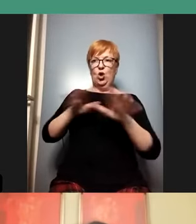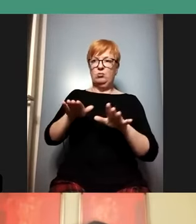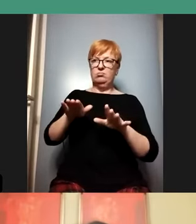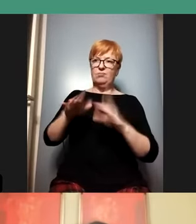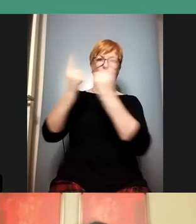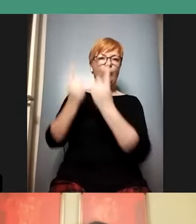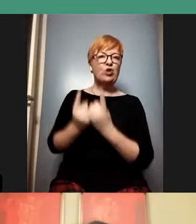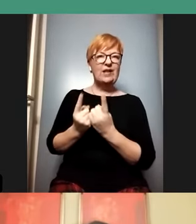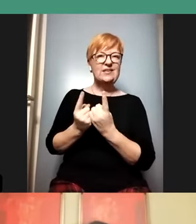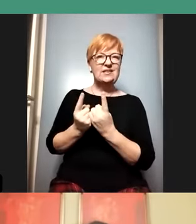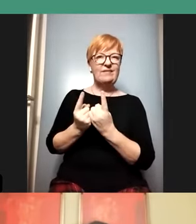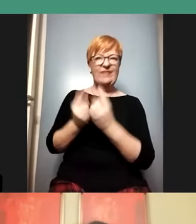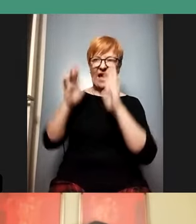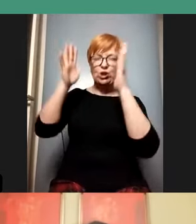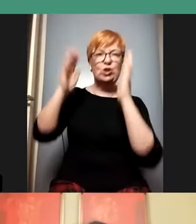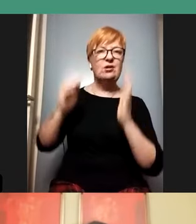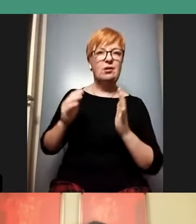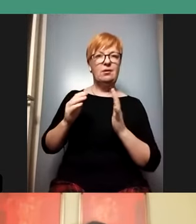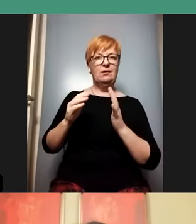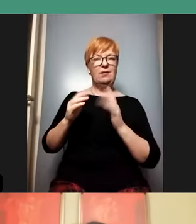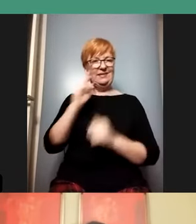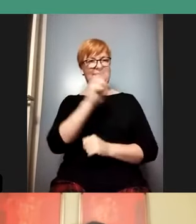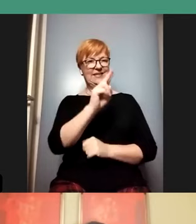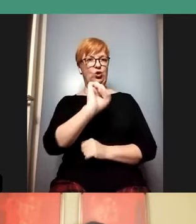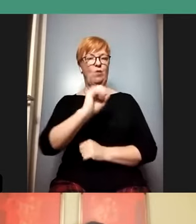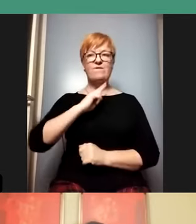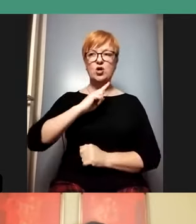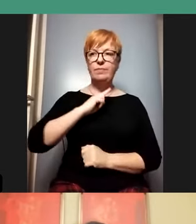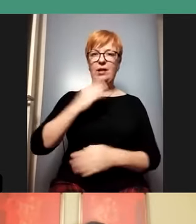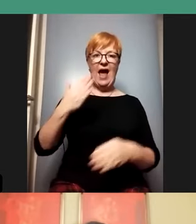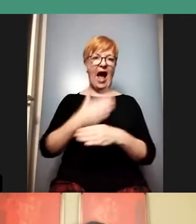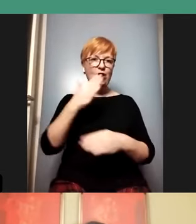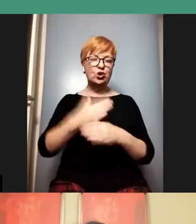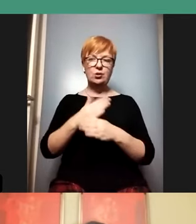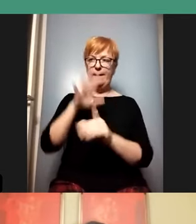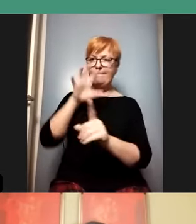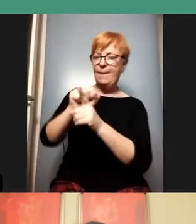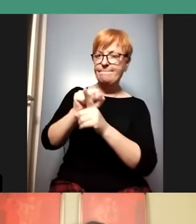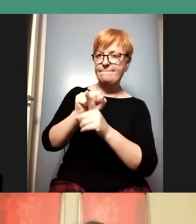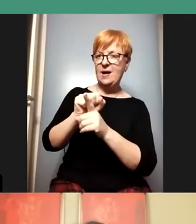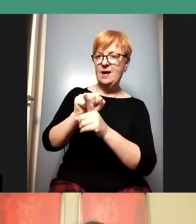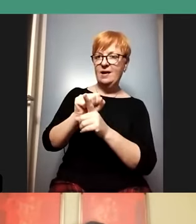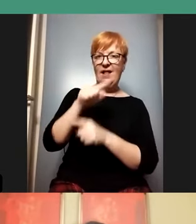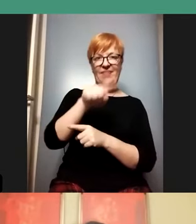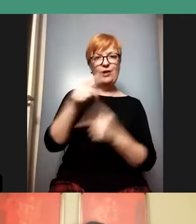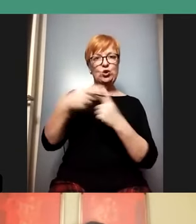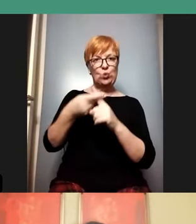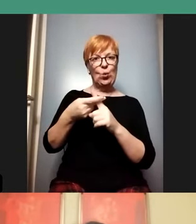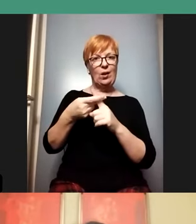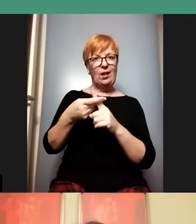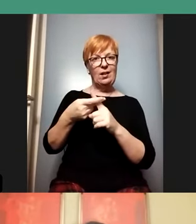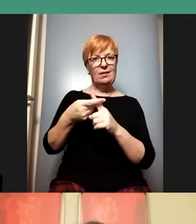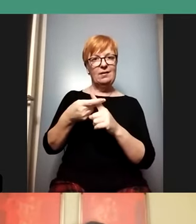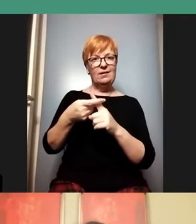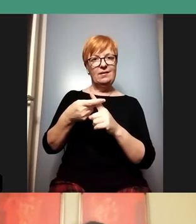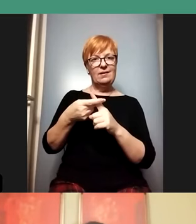that recording of that verbalization of the action, that noticing the action, that's a tool in the toolkit to really take